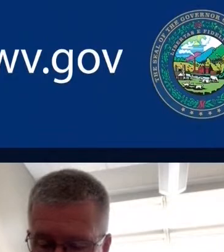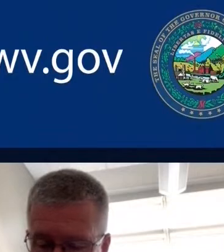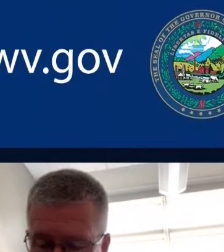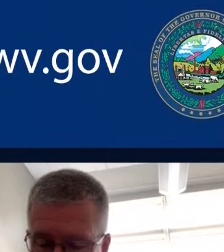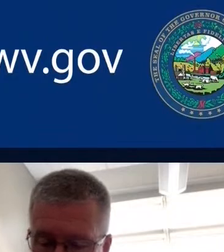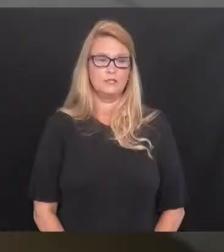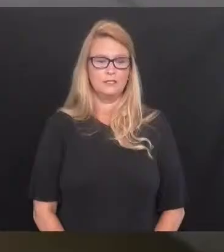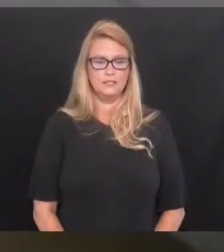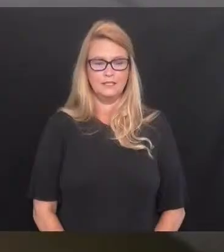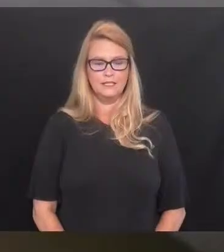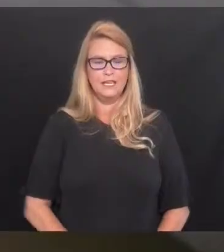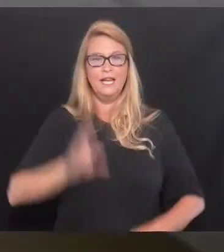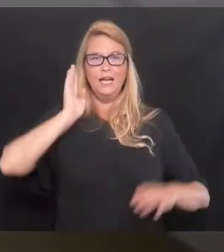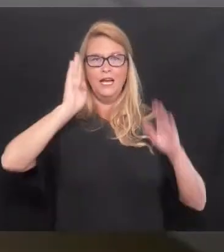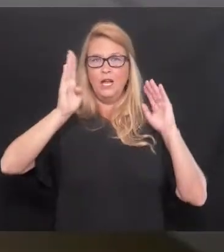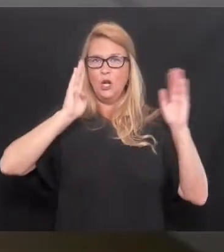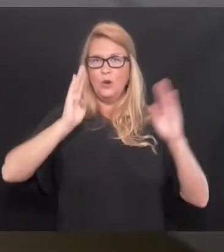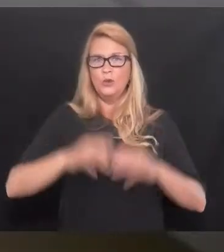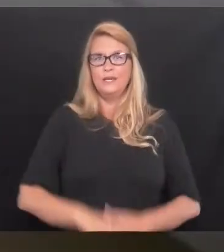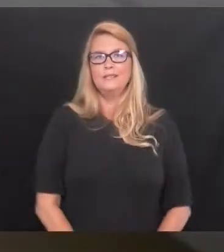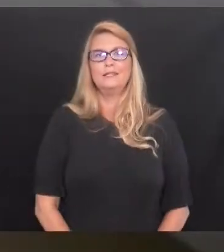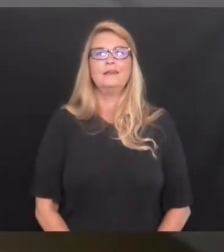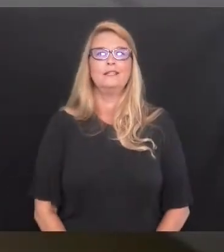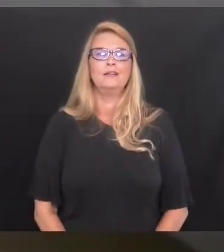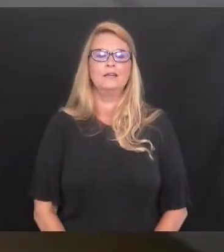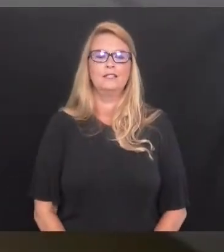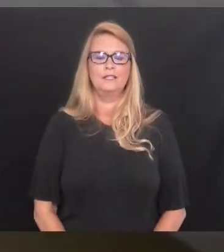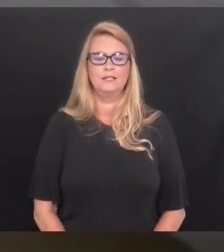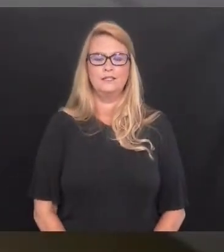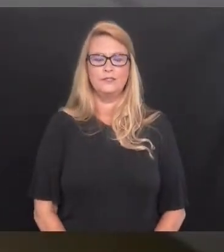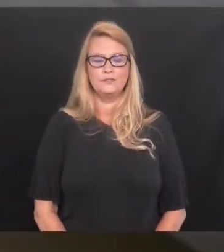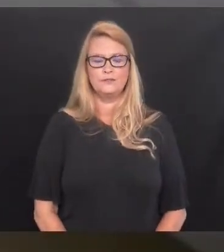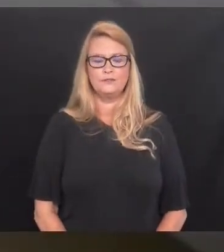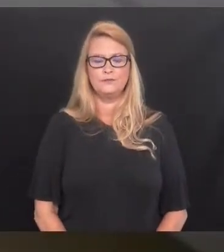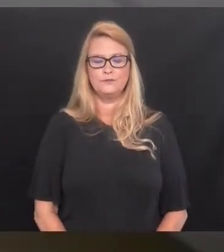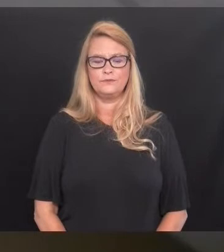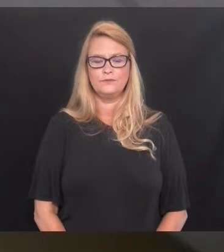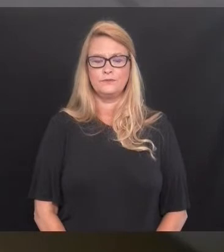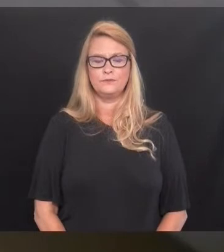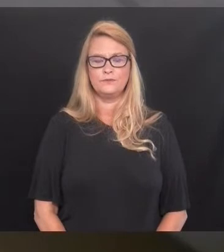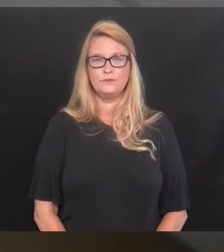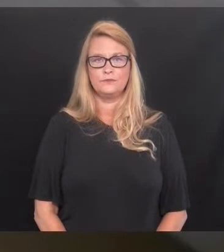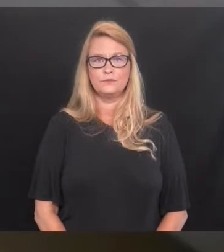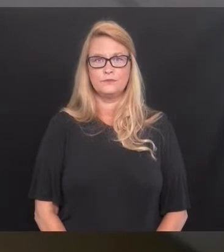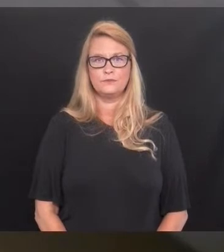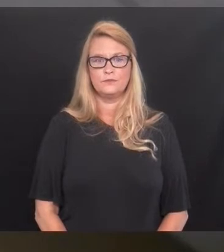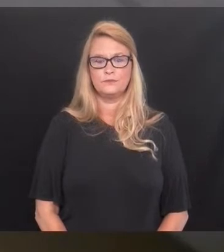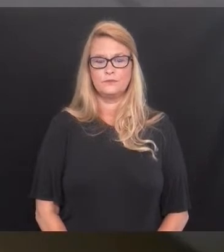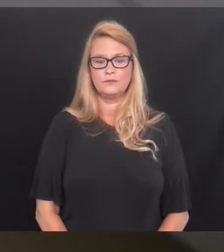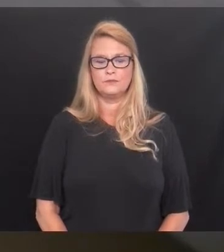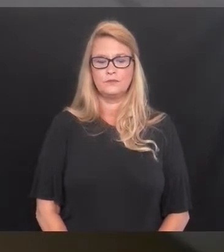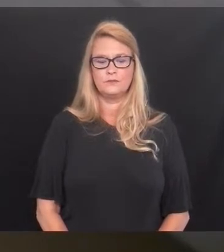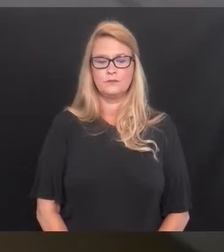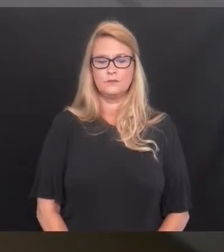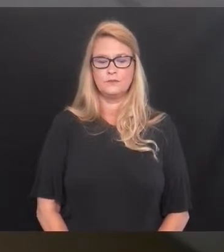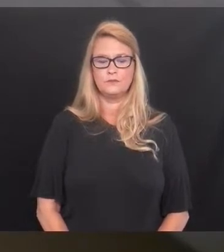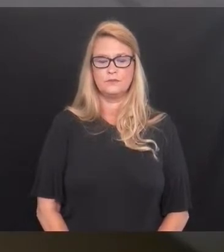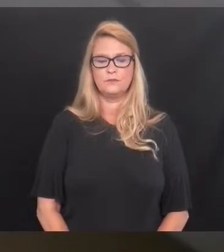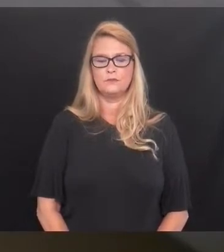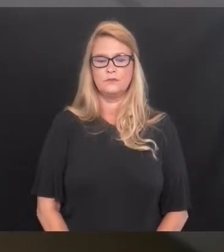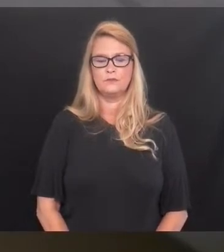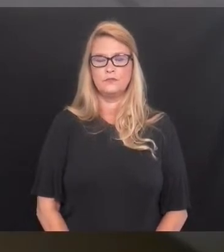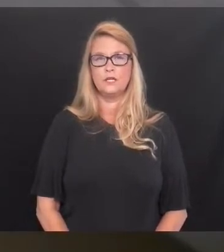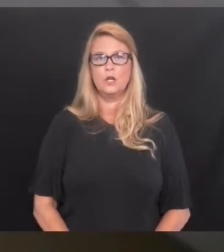Hi, Governor. Hi, everyone. Pivoting. Governor, there are IRS liens against some